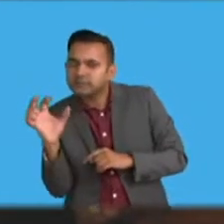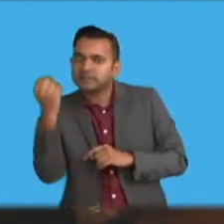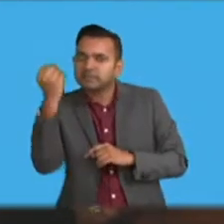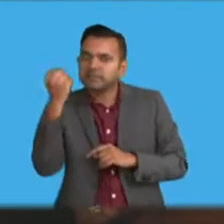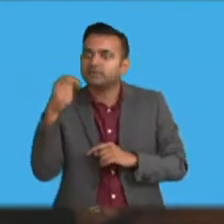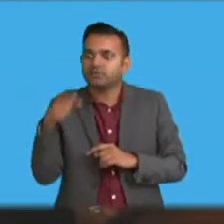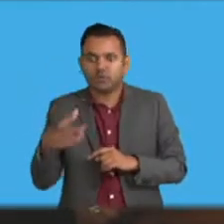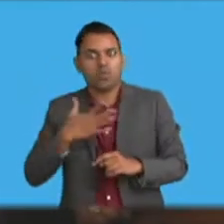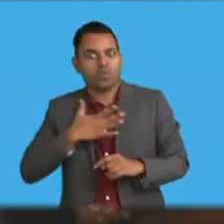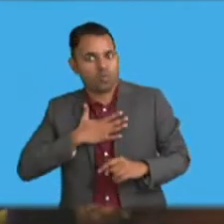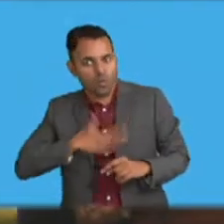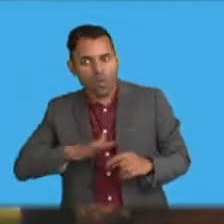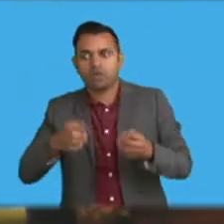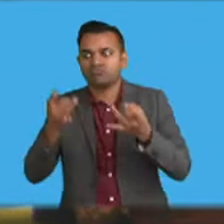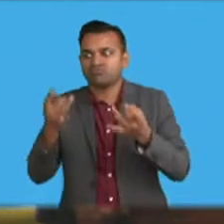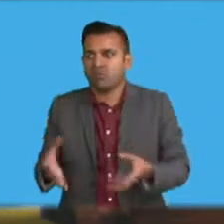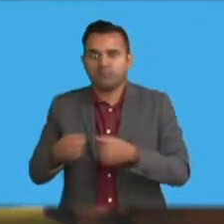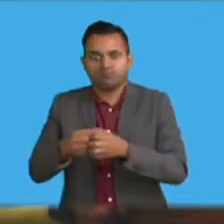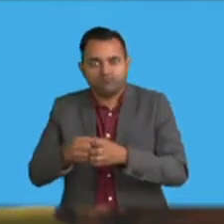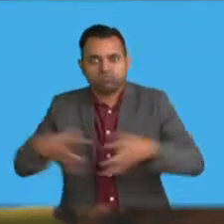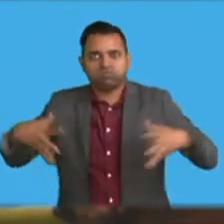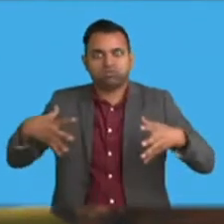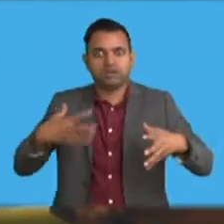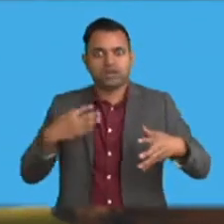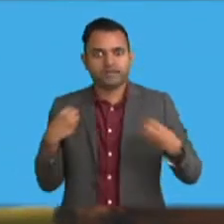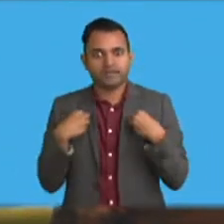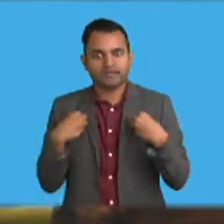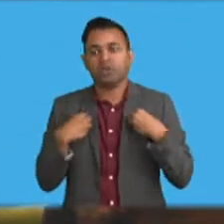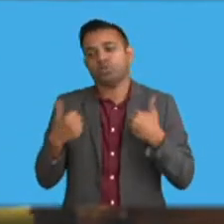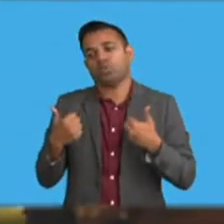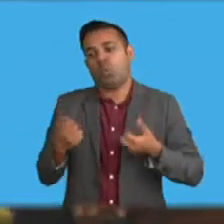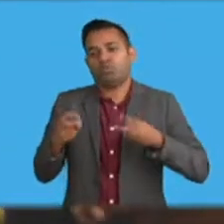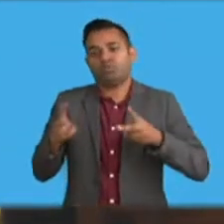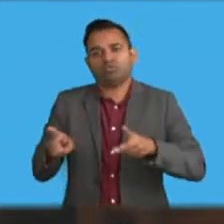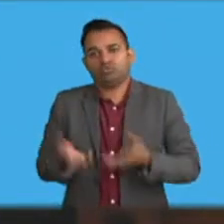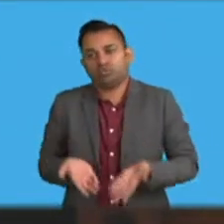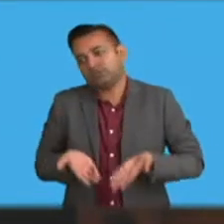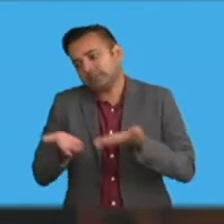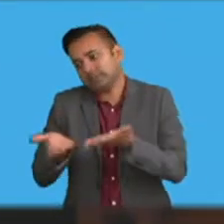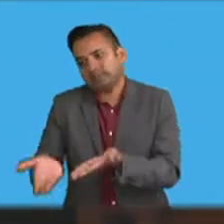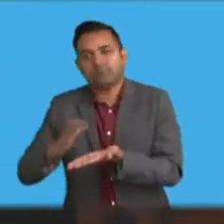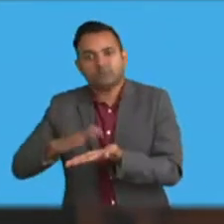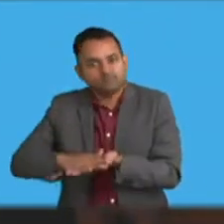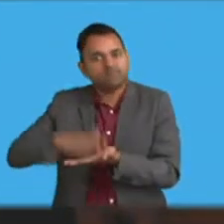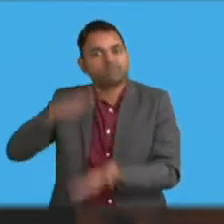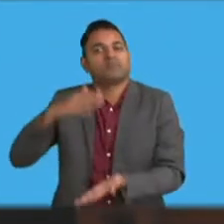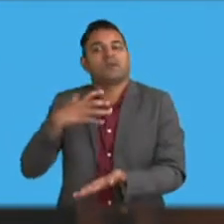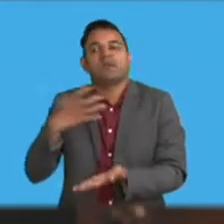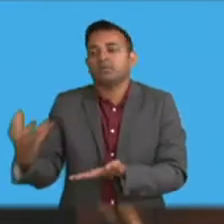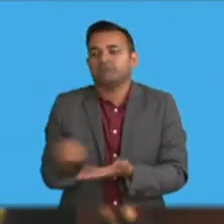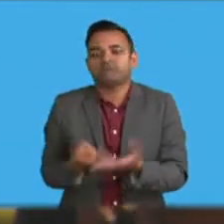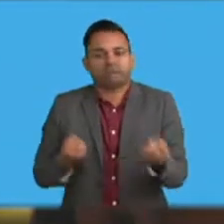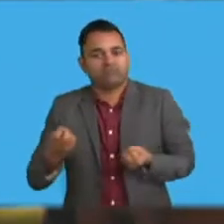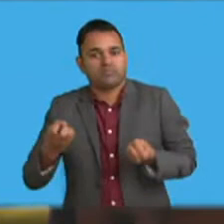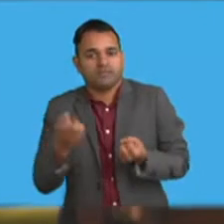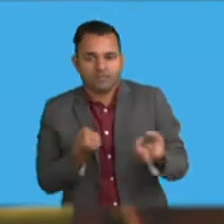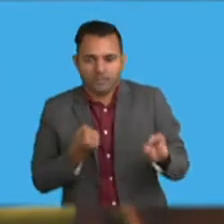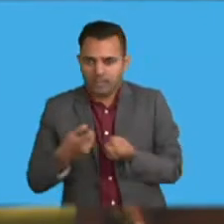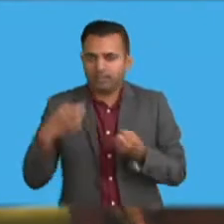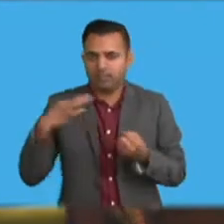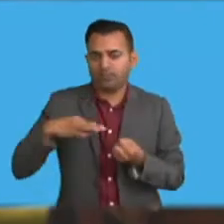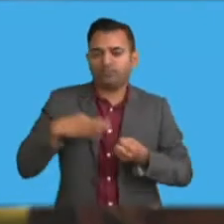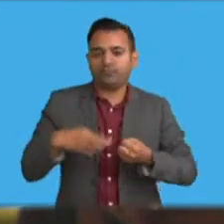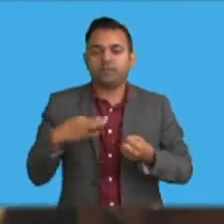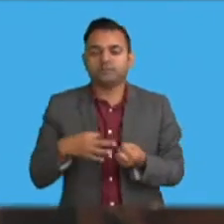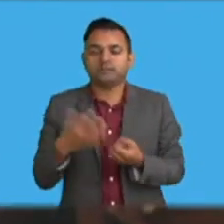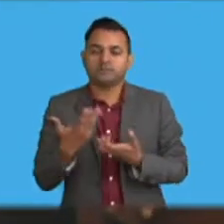which will allow them the opportunity to increase their income further. Madam Speaker, I just wish to point out that we often